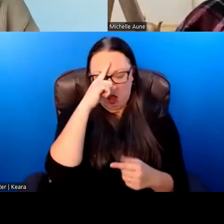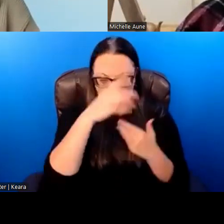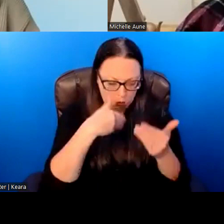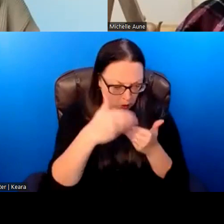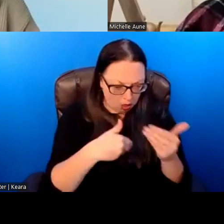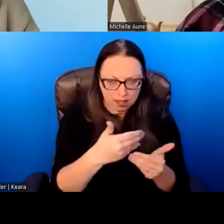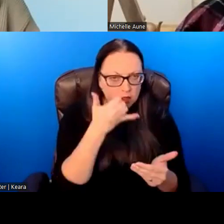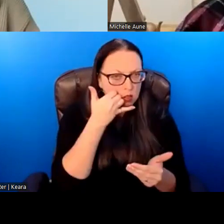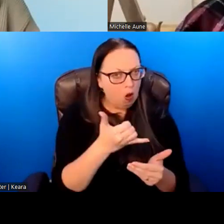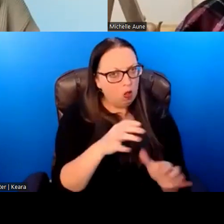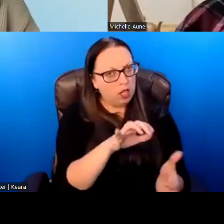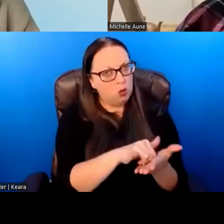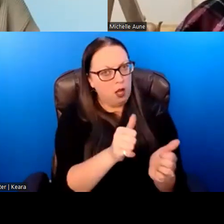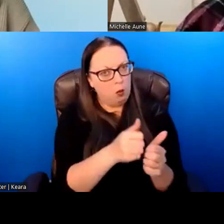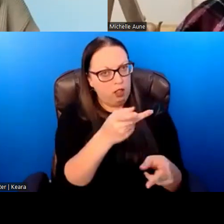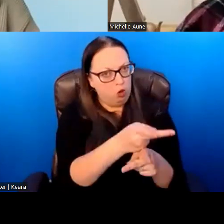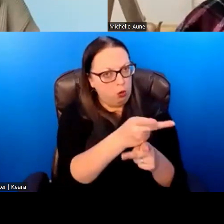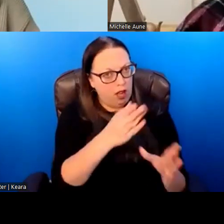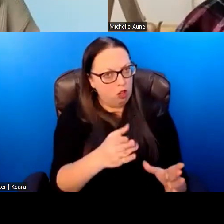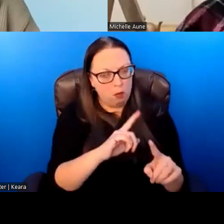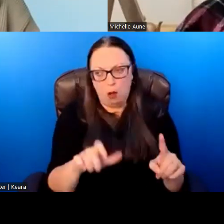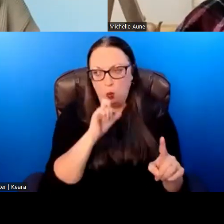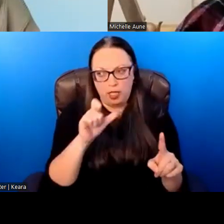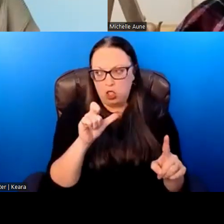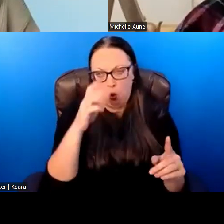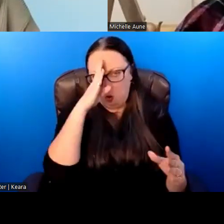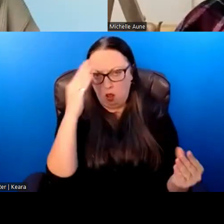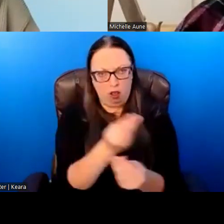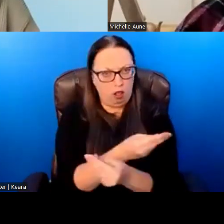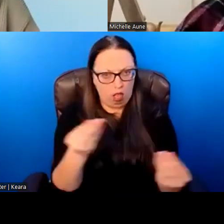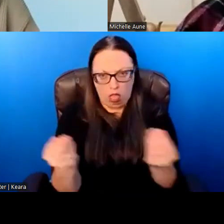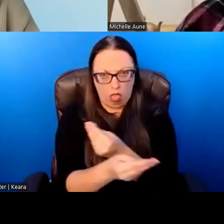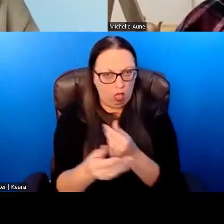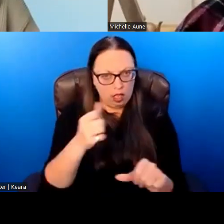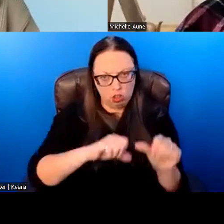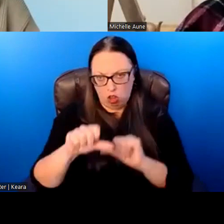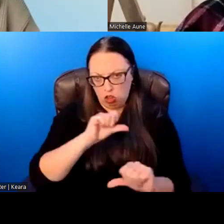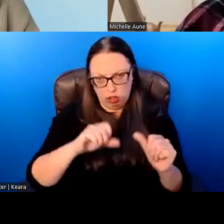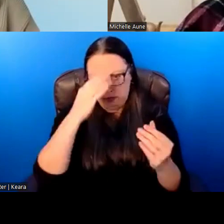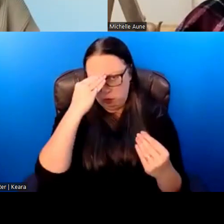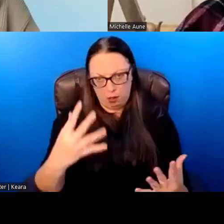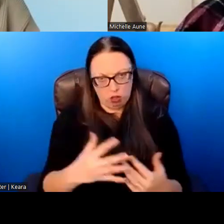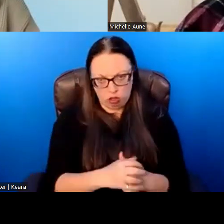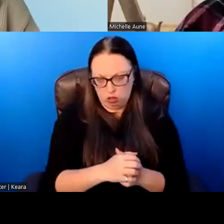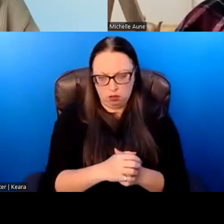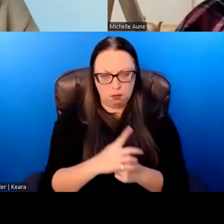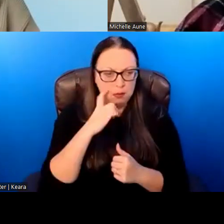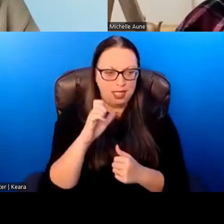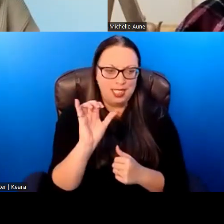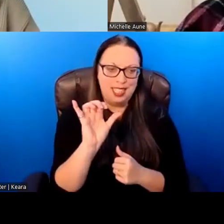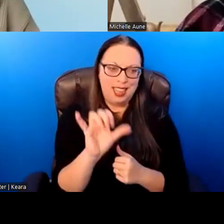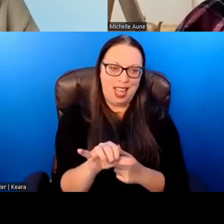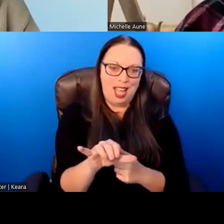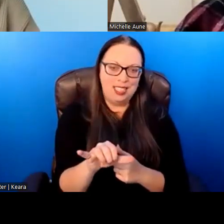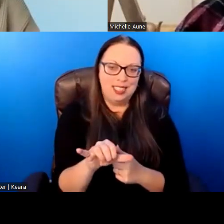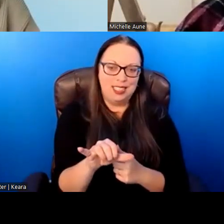but we don't share things that we learn from a caller with other staff, because that pulls